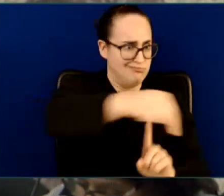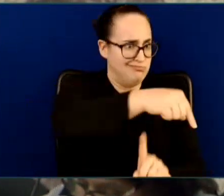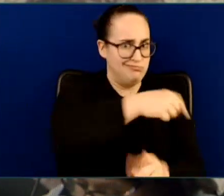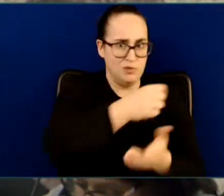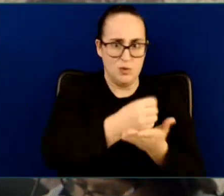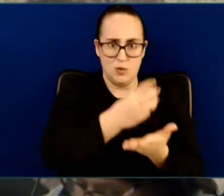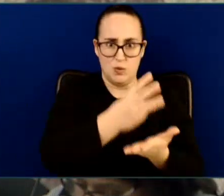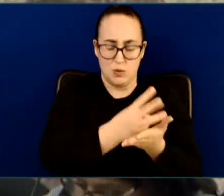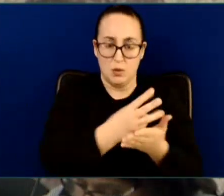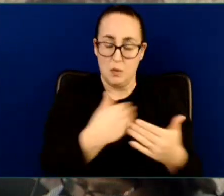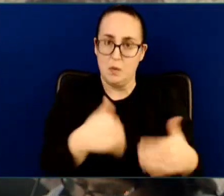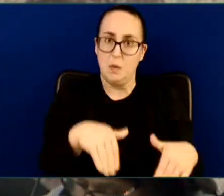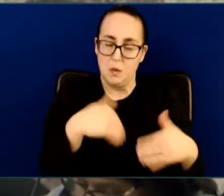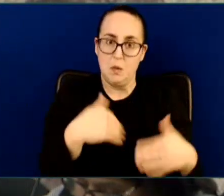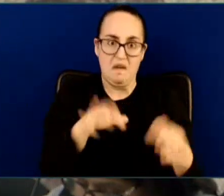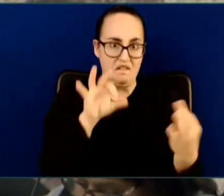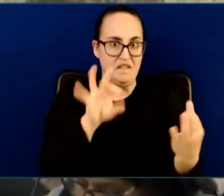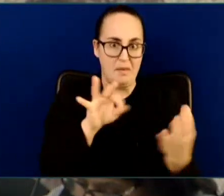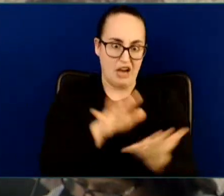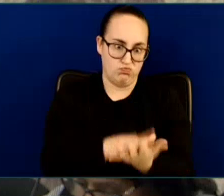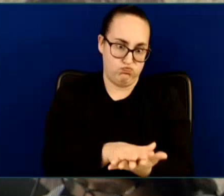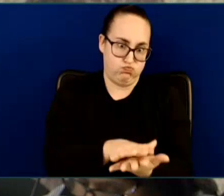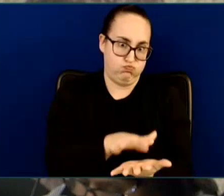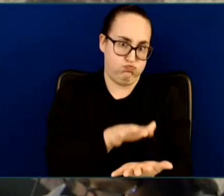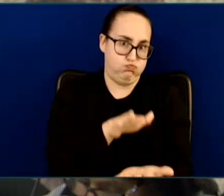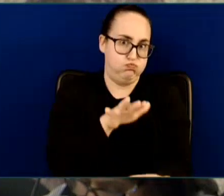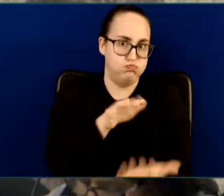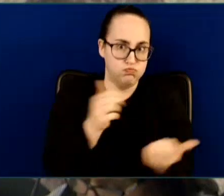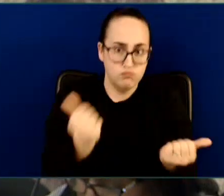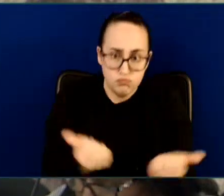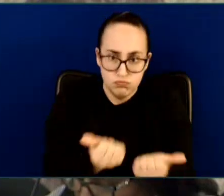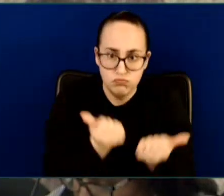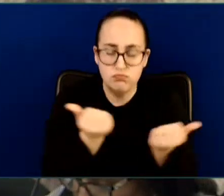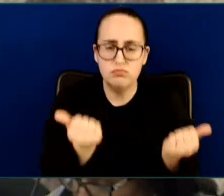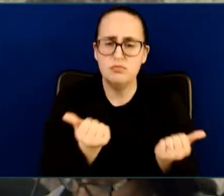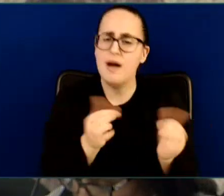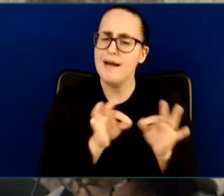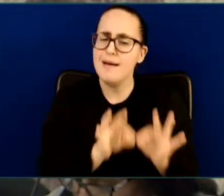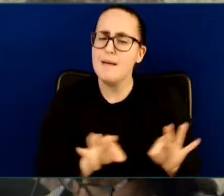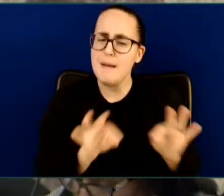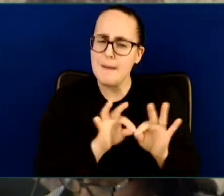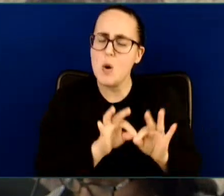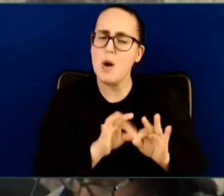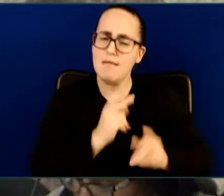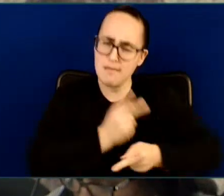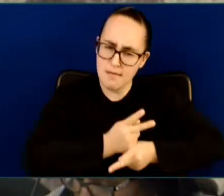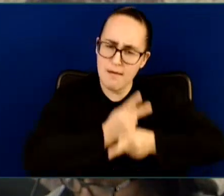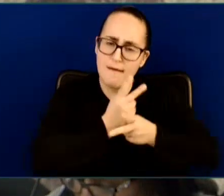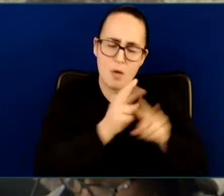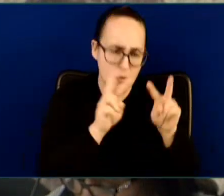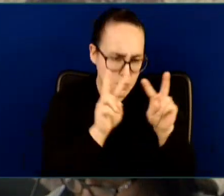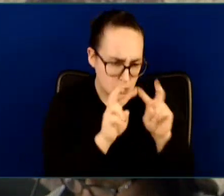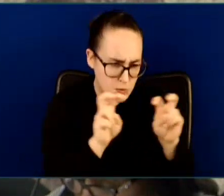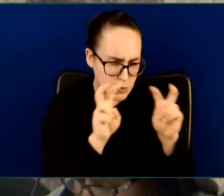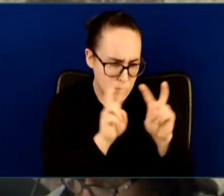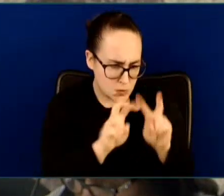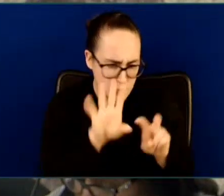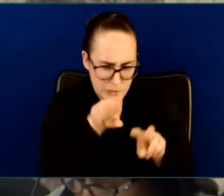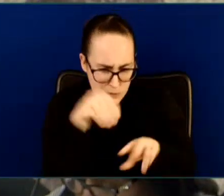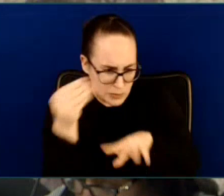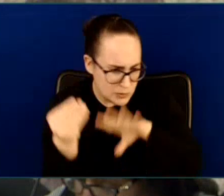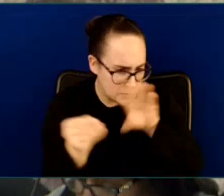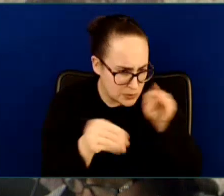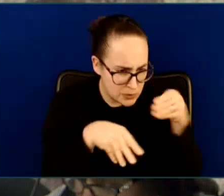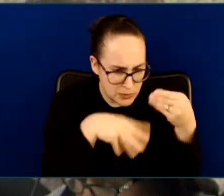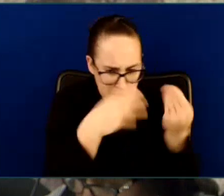lot of feedback, and it's really important to make sure that we do the analysis of that feedback and that we are able to